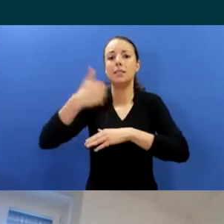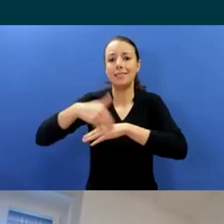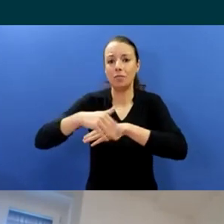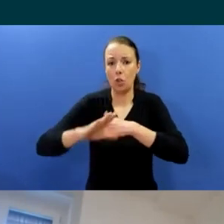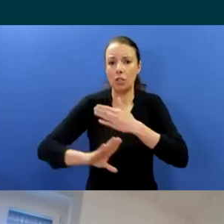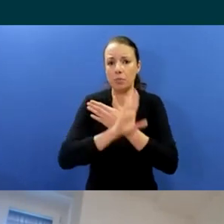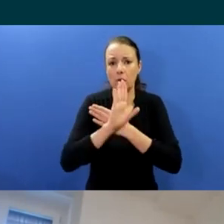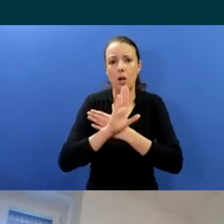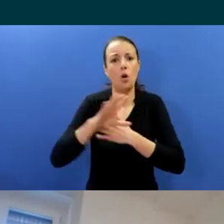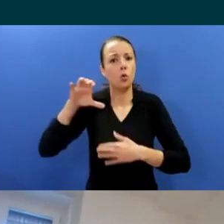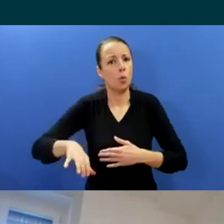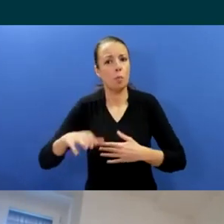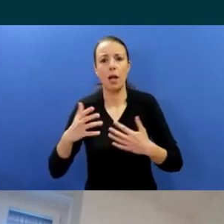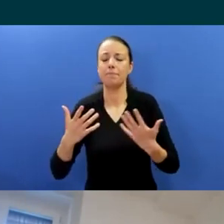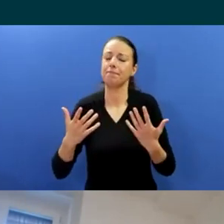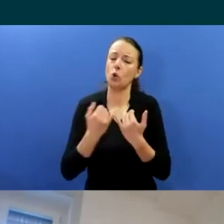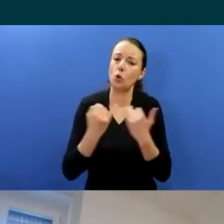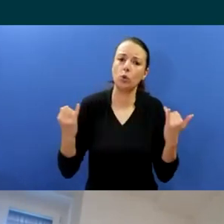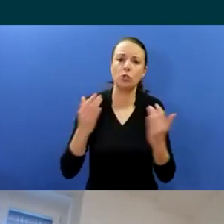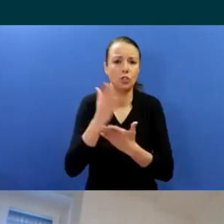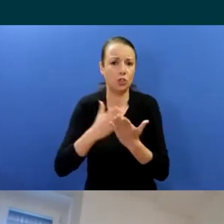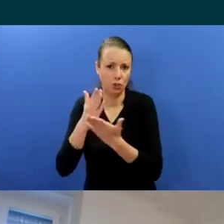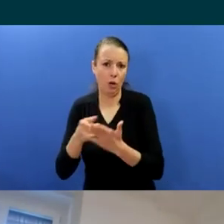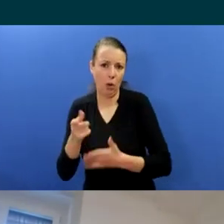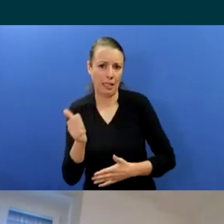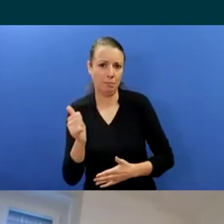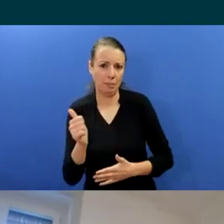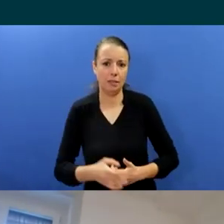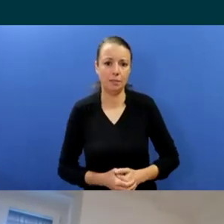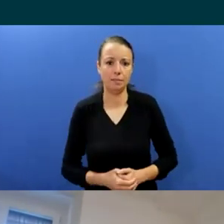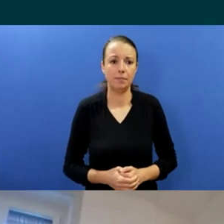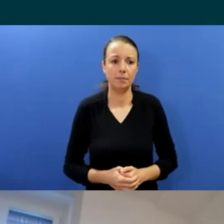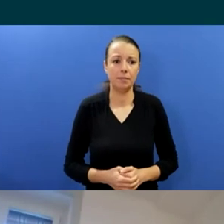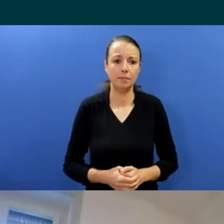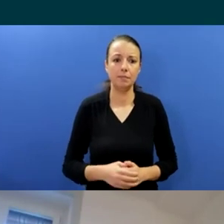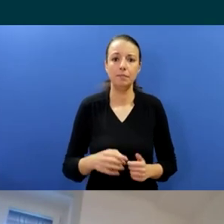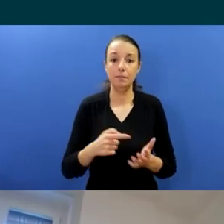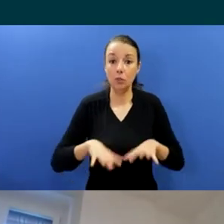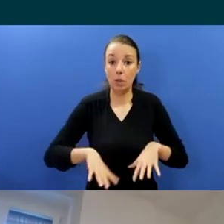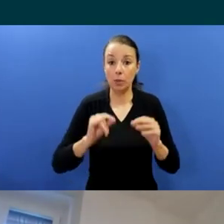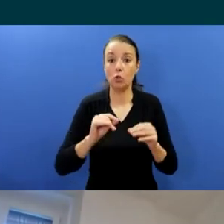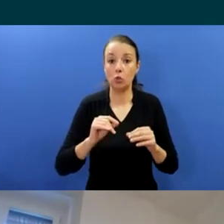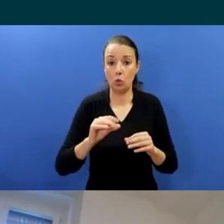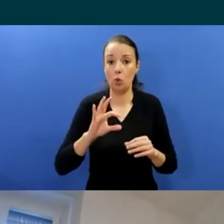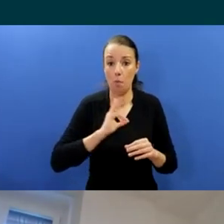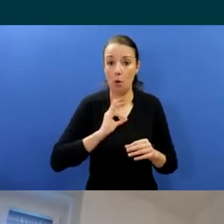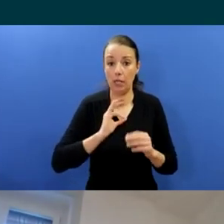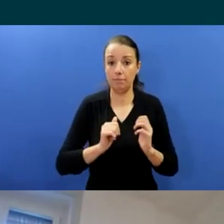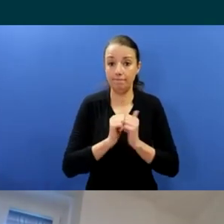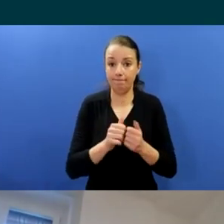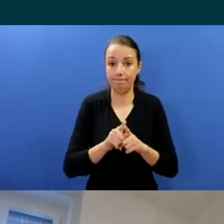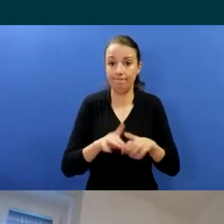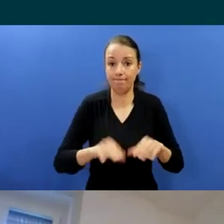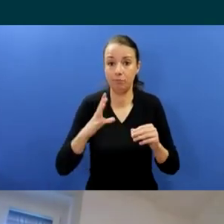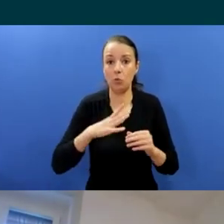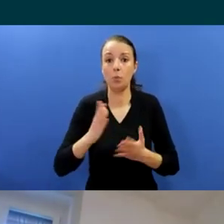my jobs as a project manager in the beginning here in the environment department. We identified